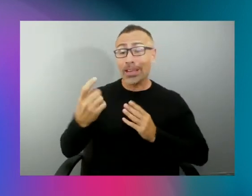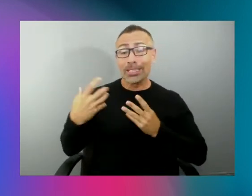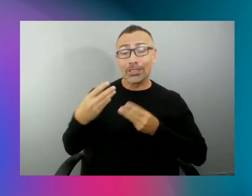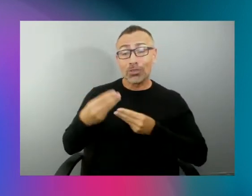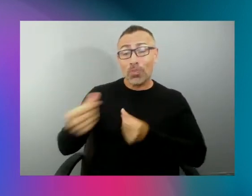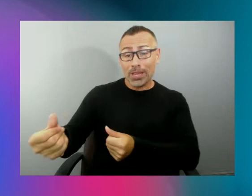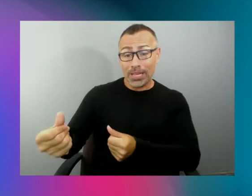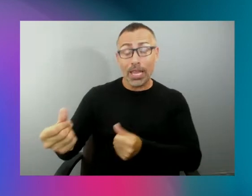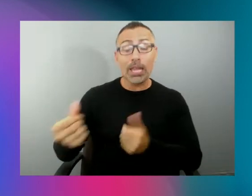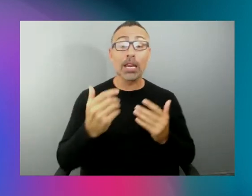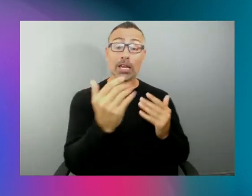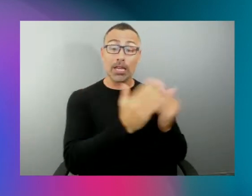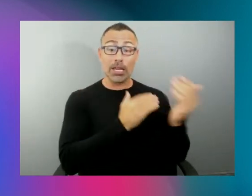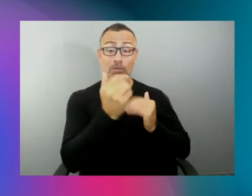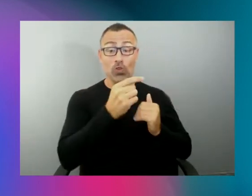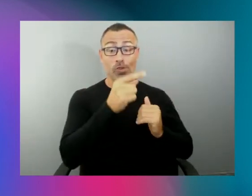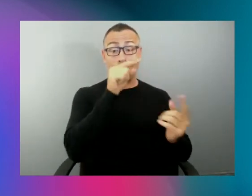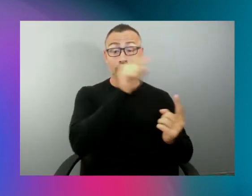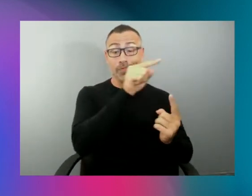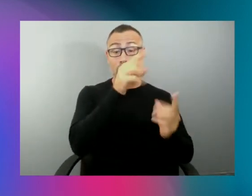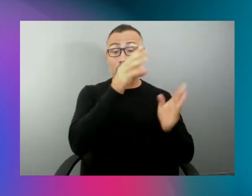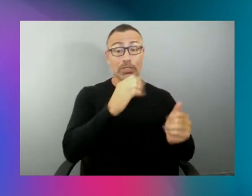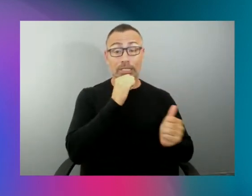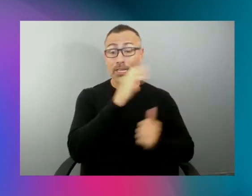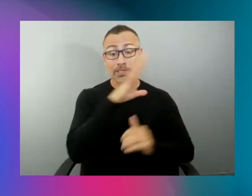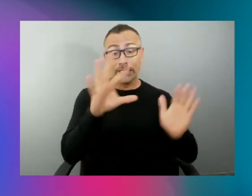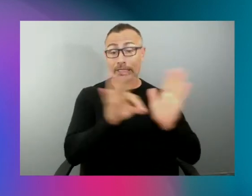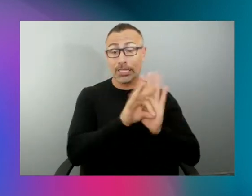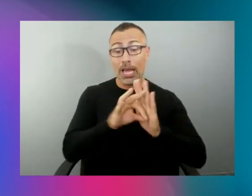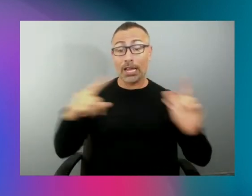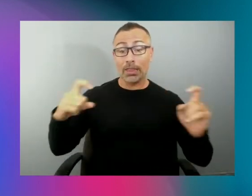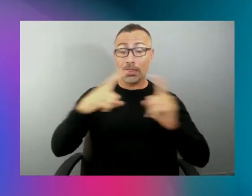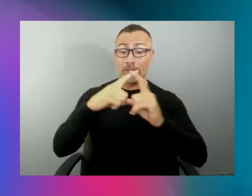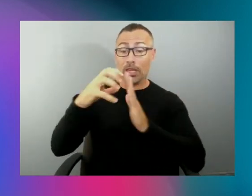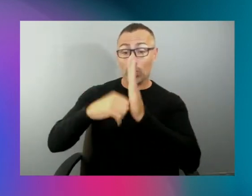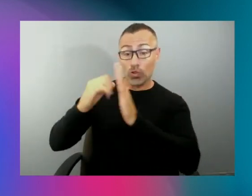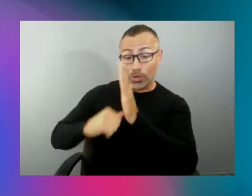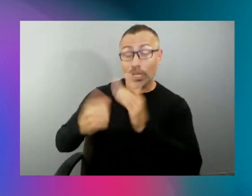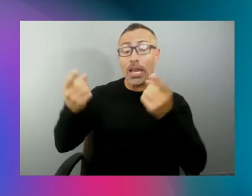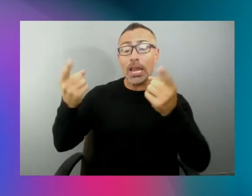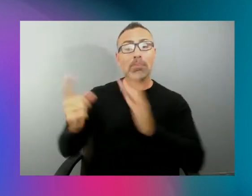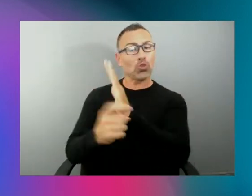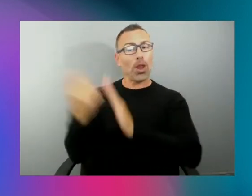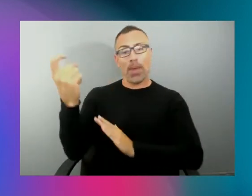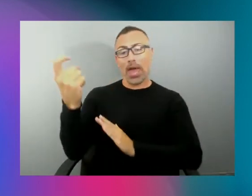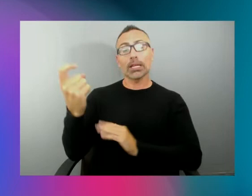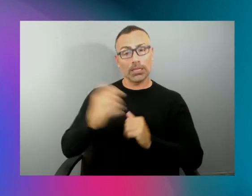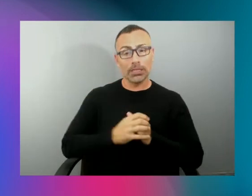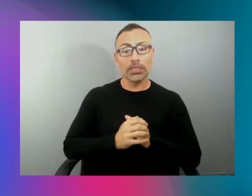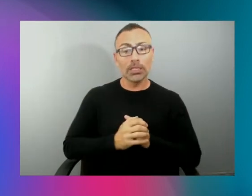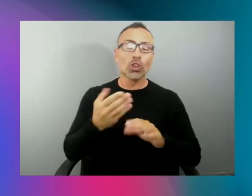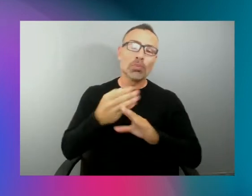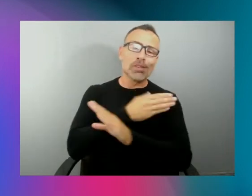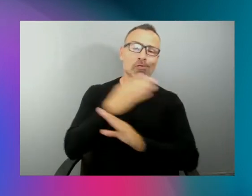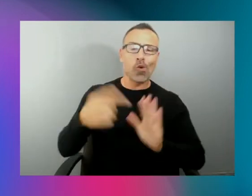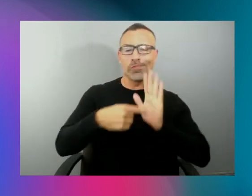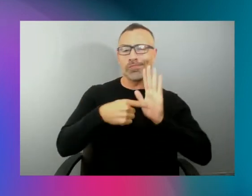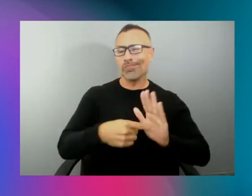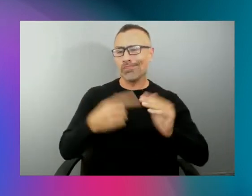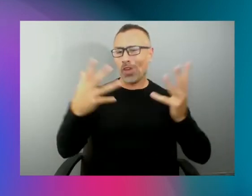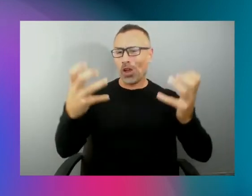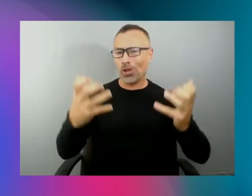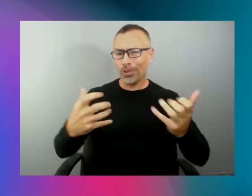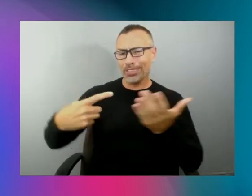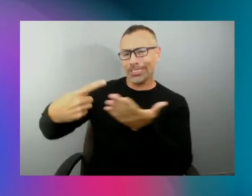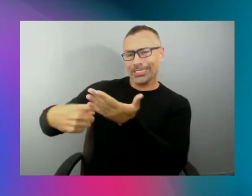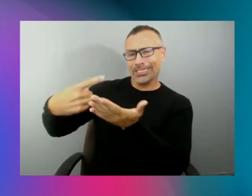she is not selecting encryption, it does auto. That's what I'm going to show the demo. So before the demo, I just wanted to complete that GRC